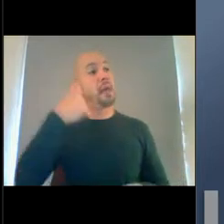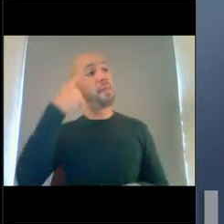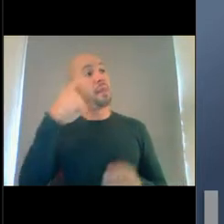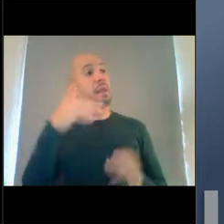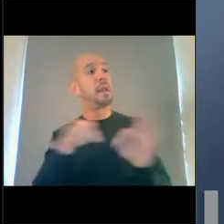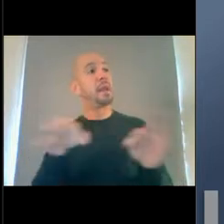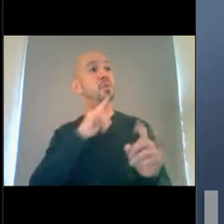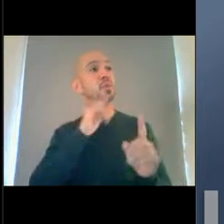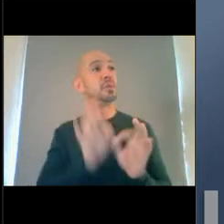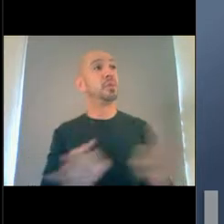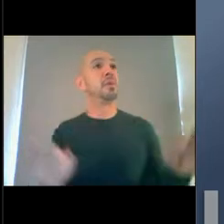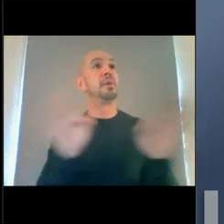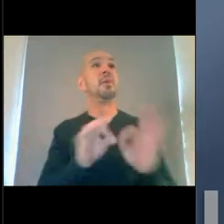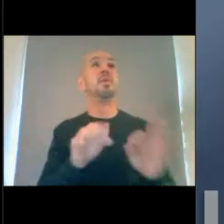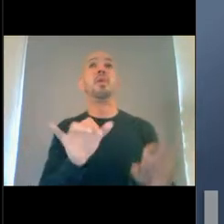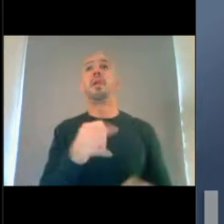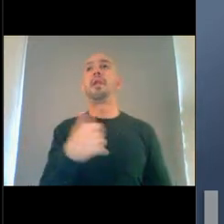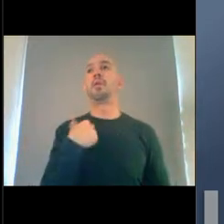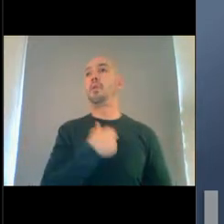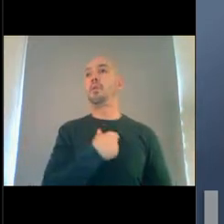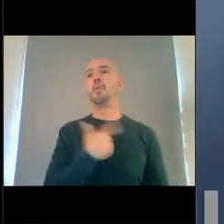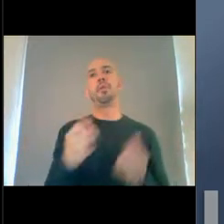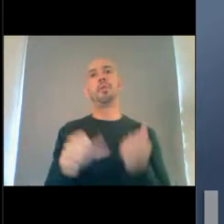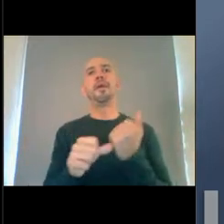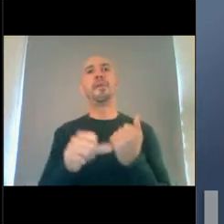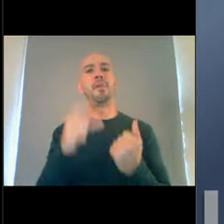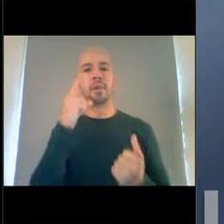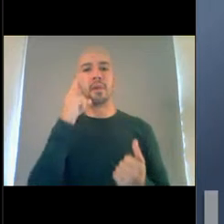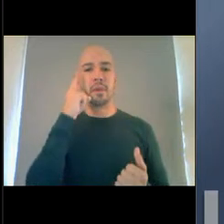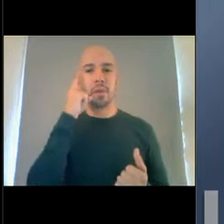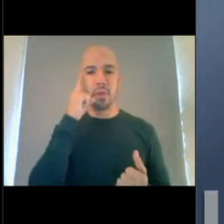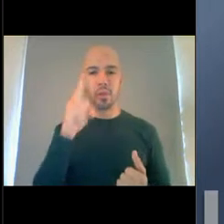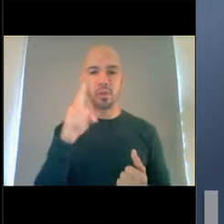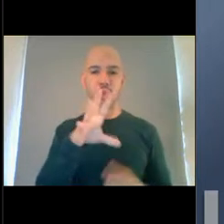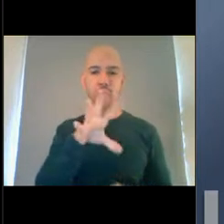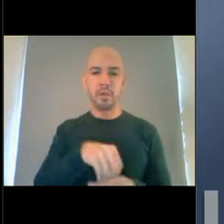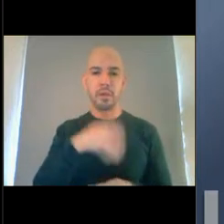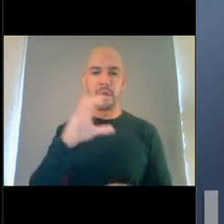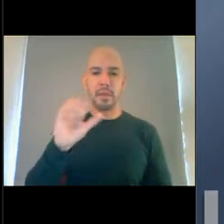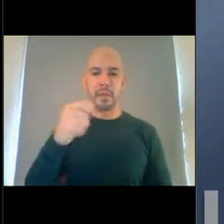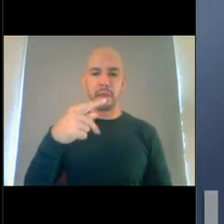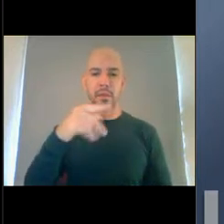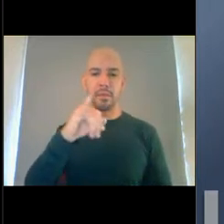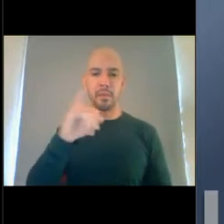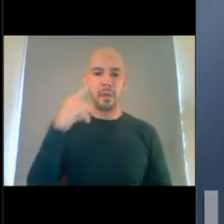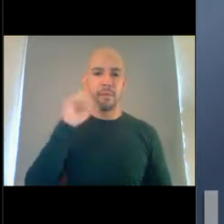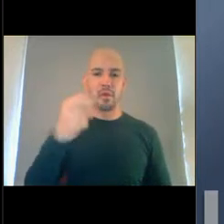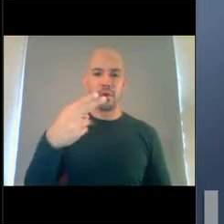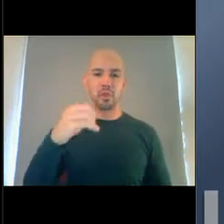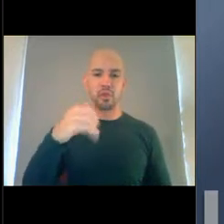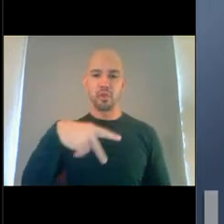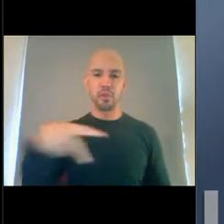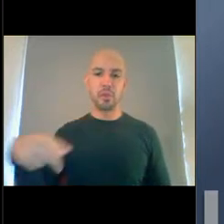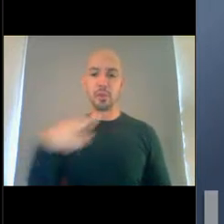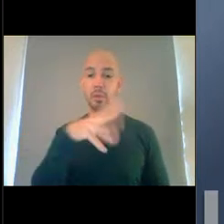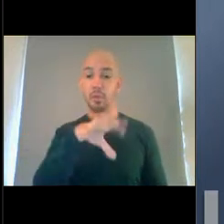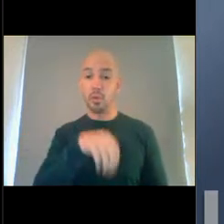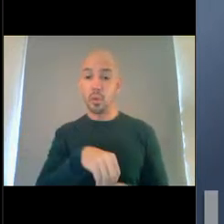as um when we were advocating for shock to incorporate captive captive was mentioned and there's conversations about